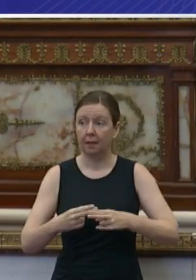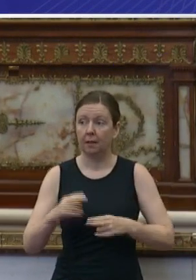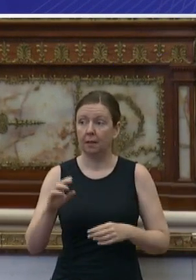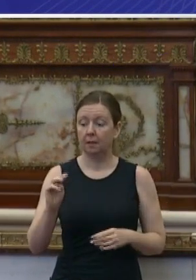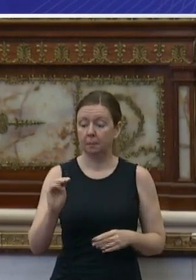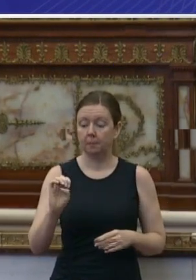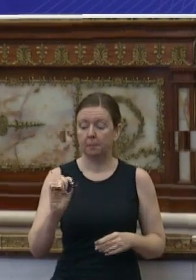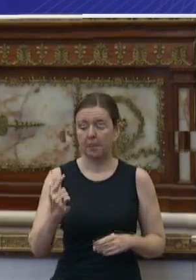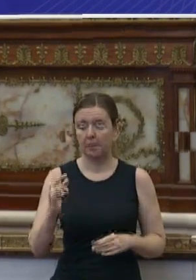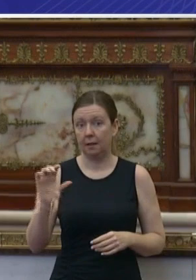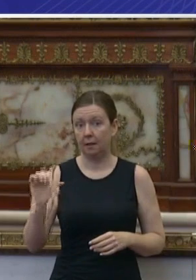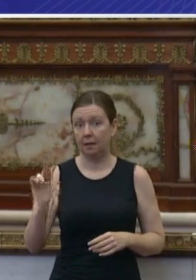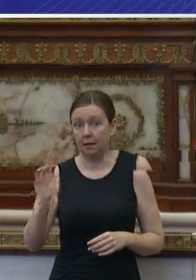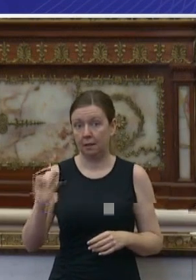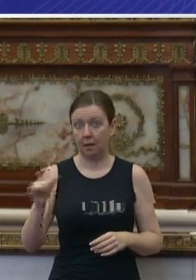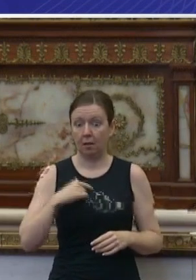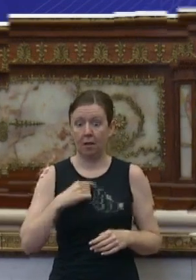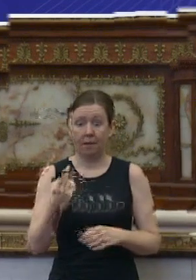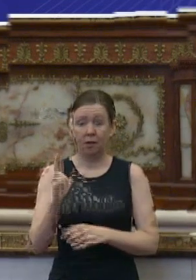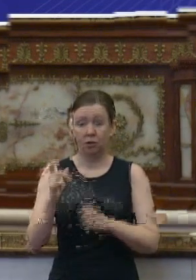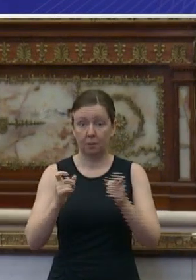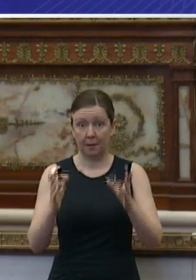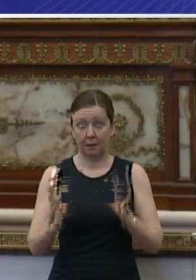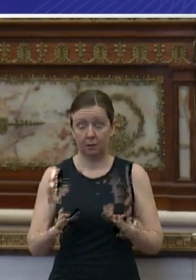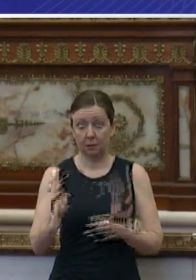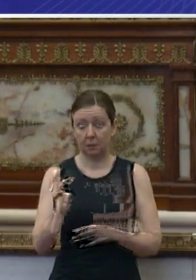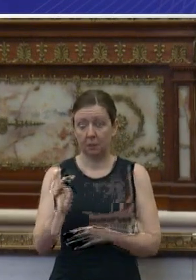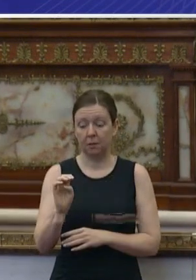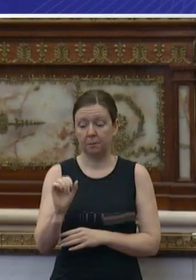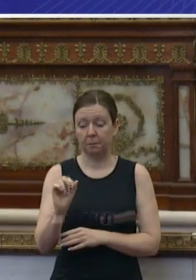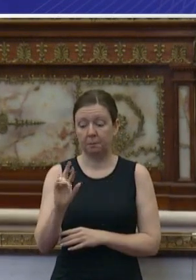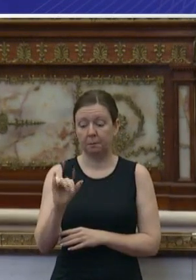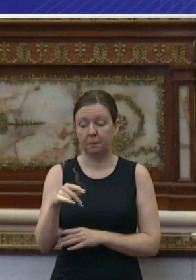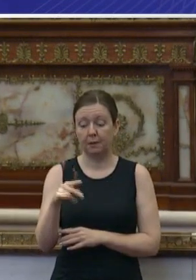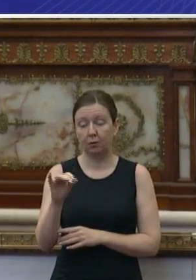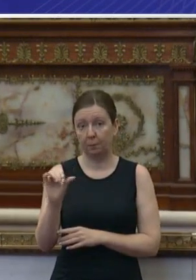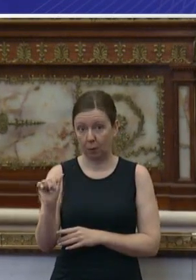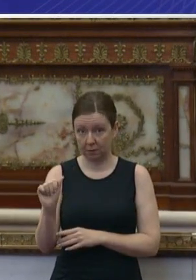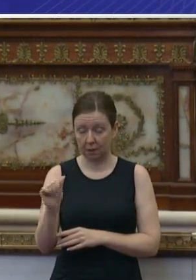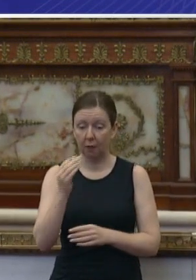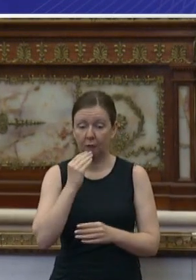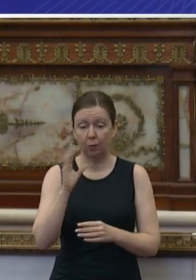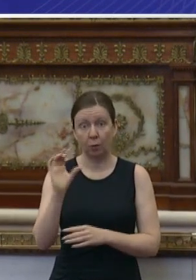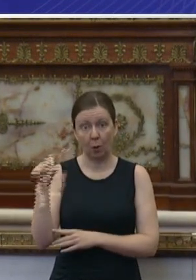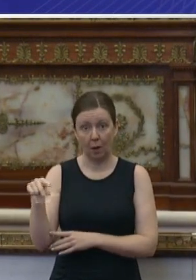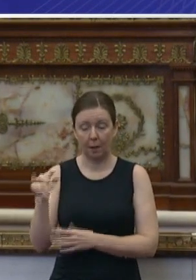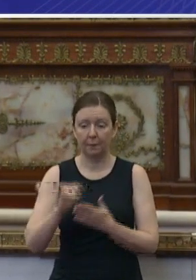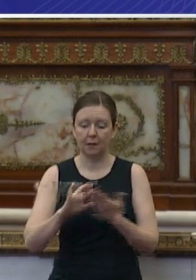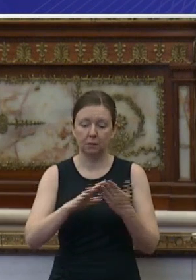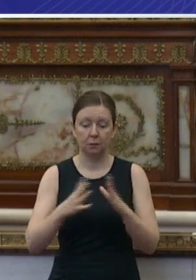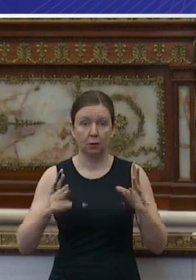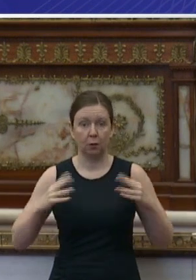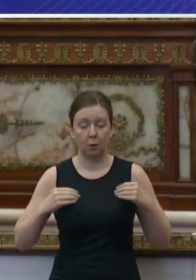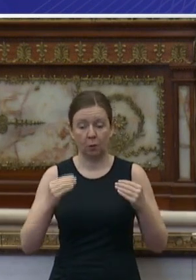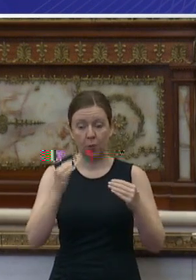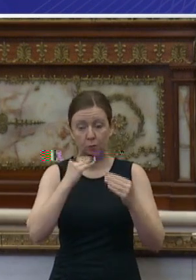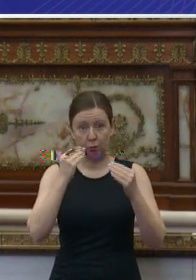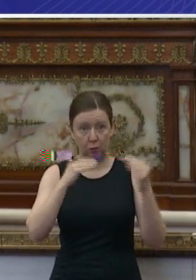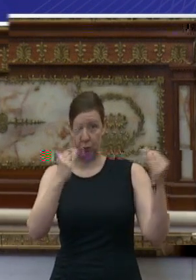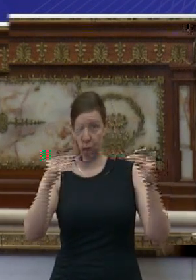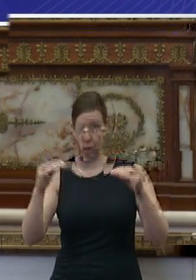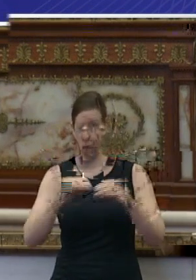Meg Carroll. I'm the HR manager at Mariposa Food Co-op. Mariposa Food Co-op is a community-owned grocery store in the